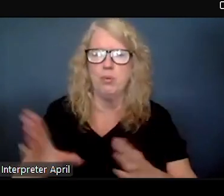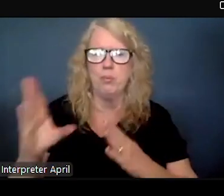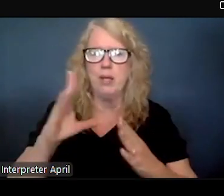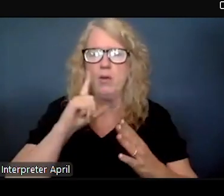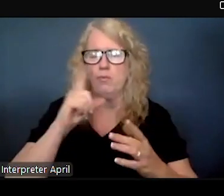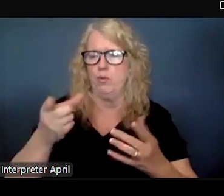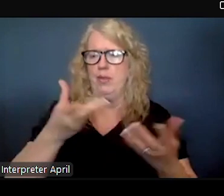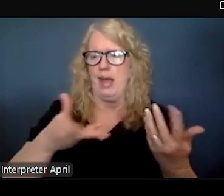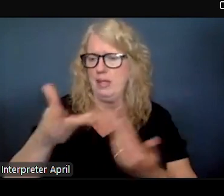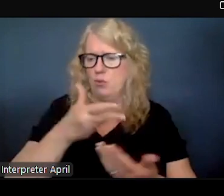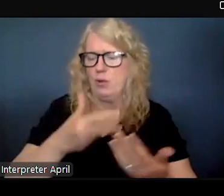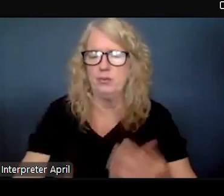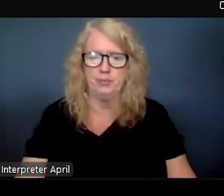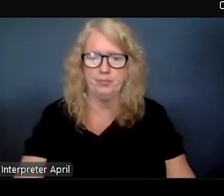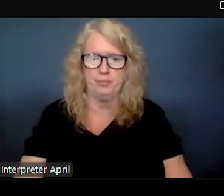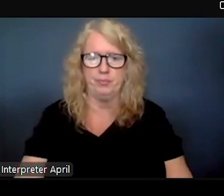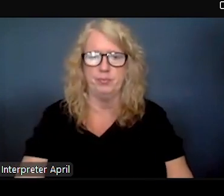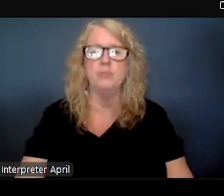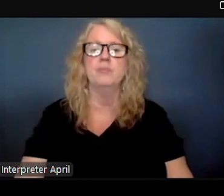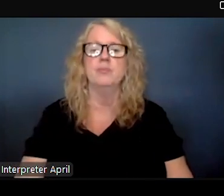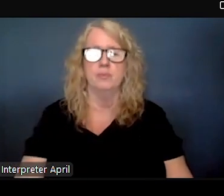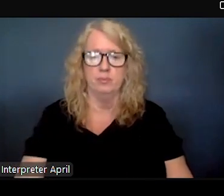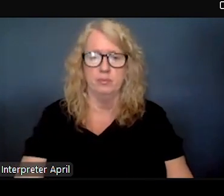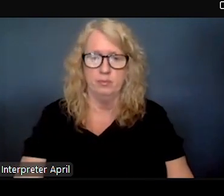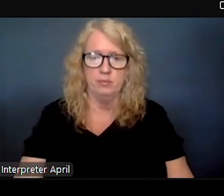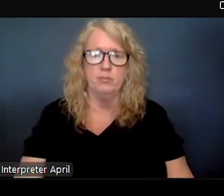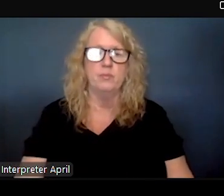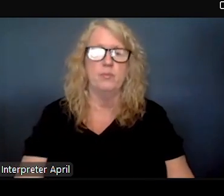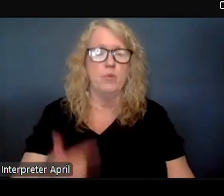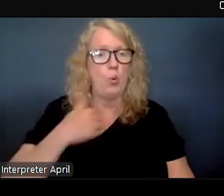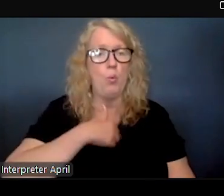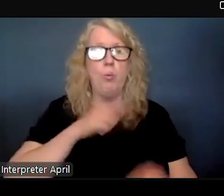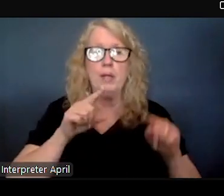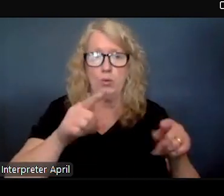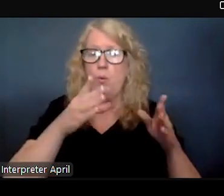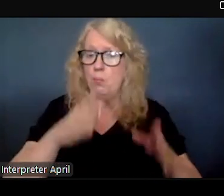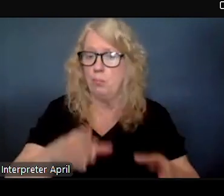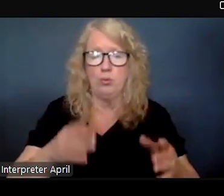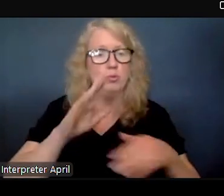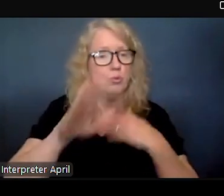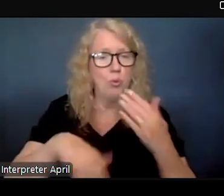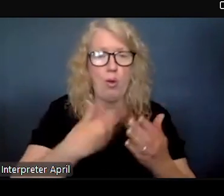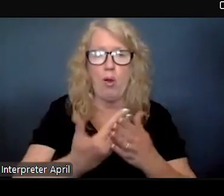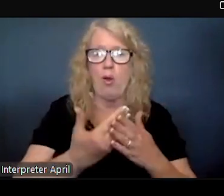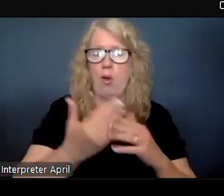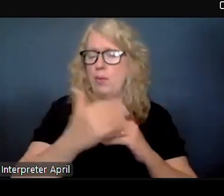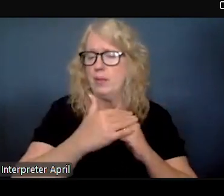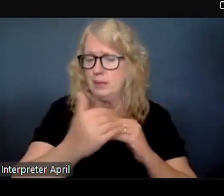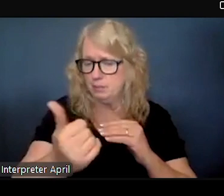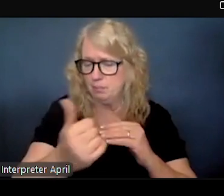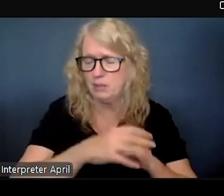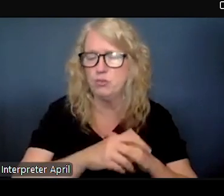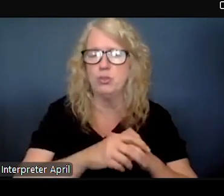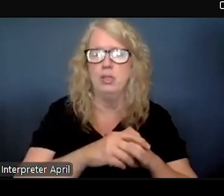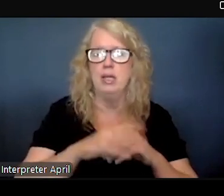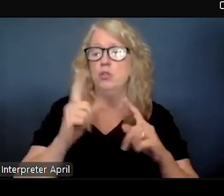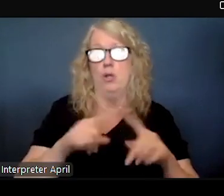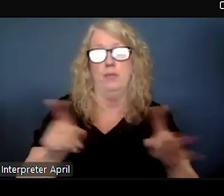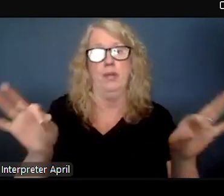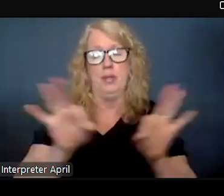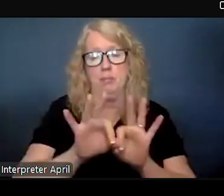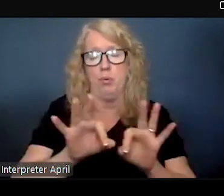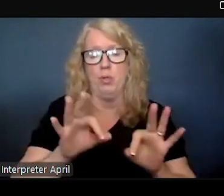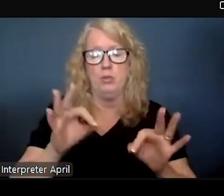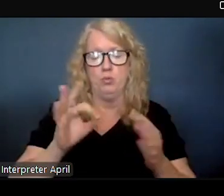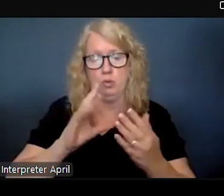that interaction? So we go in person to all of our dispatches. So that's very important